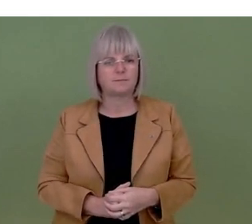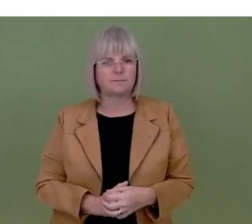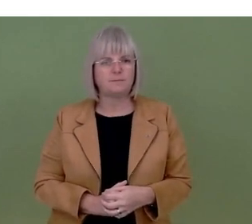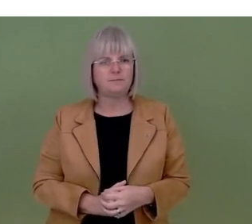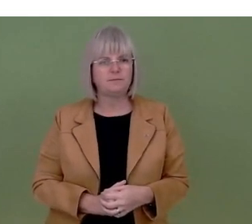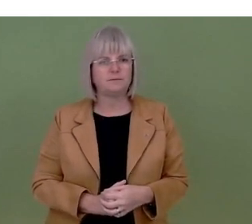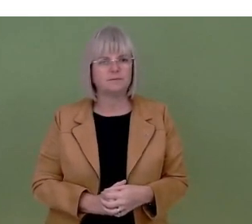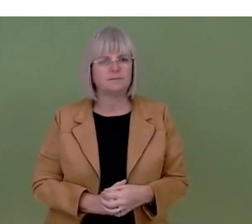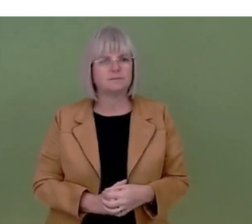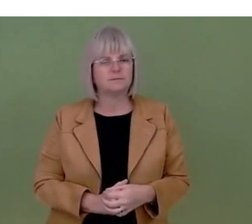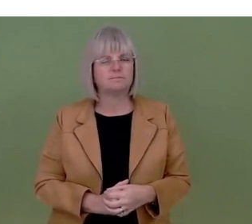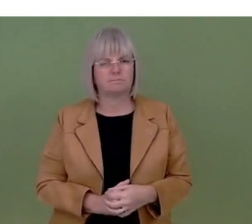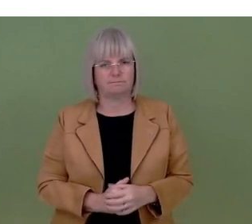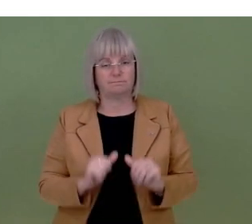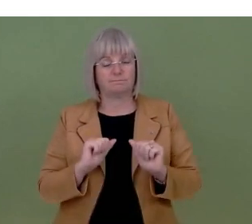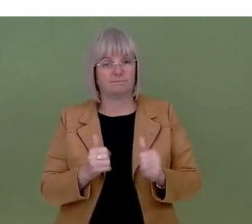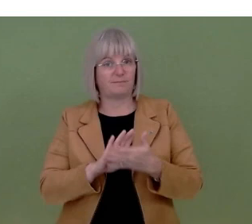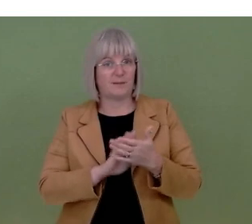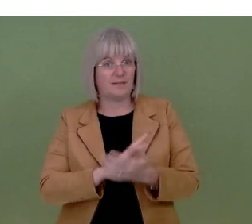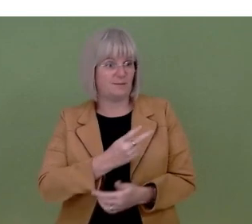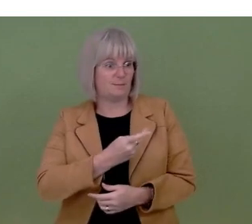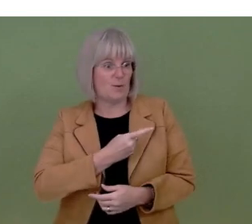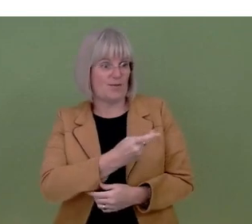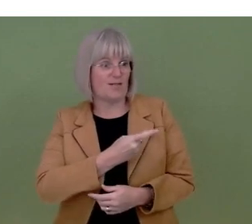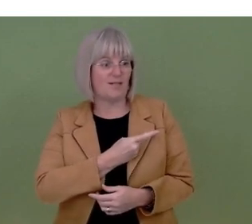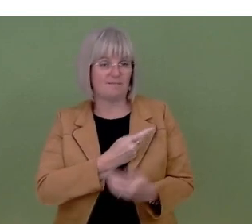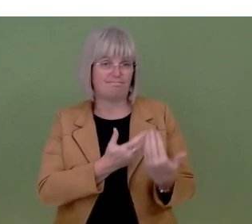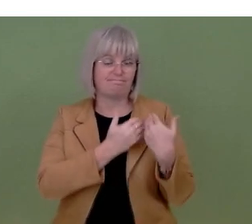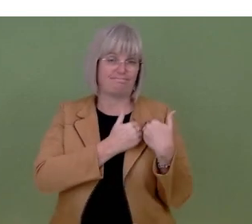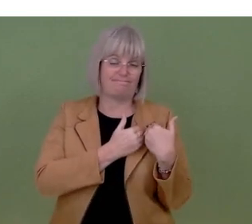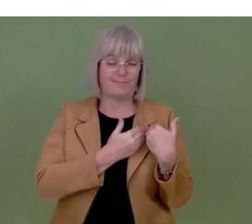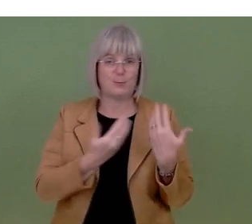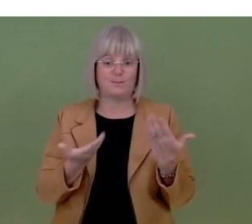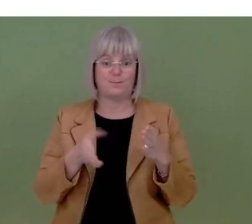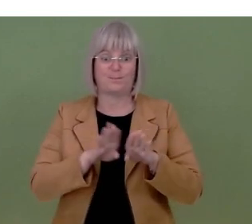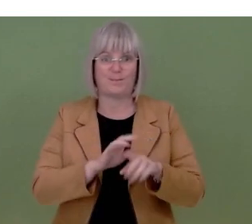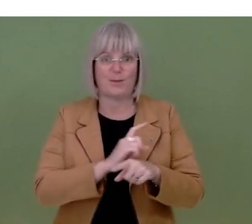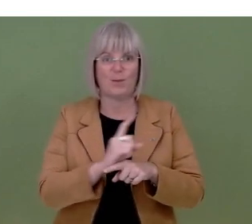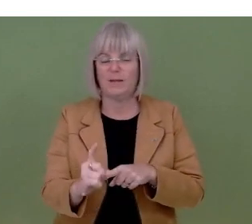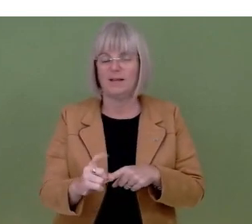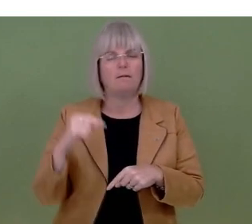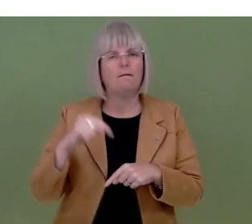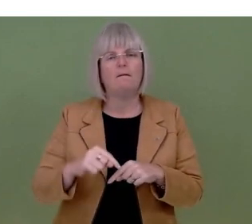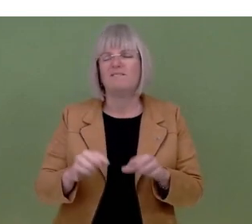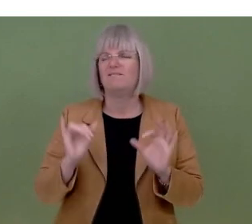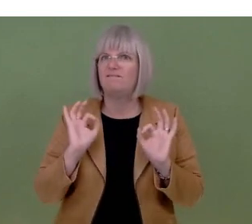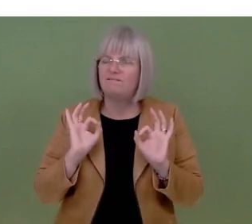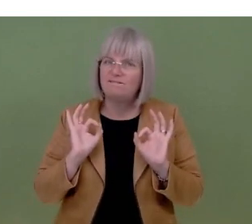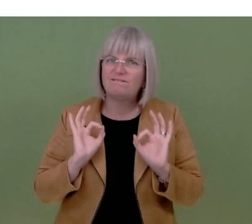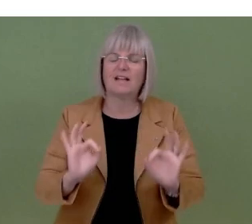Great. So it falls to Gita and I to close the week, and what a fantastic week it has been.